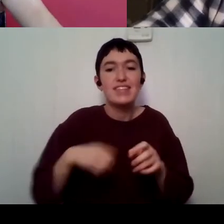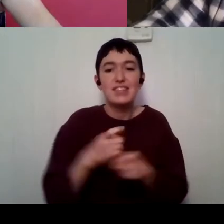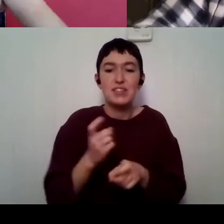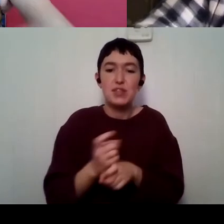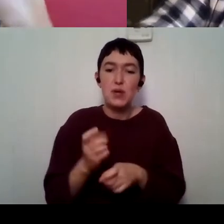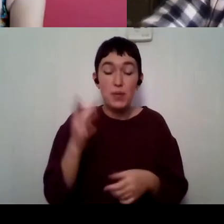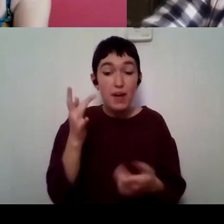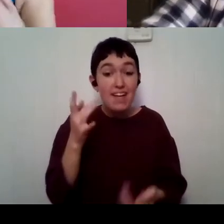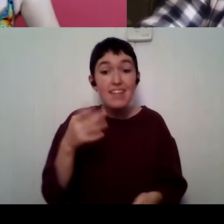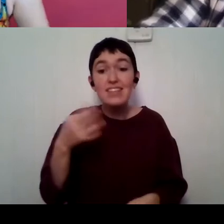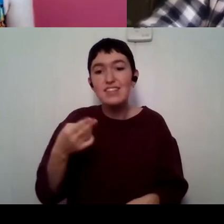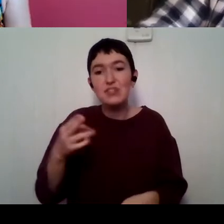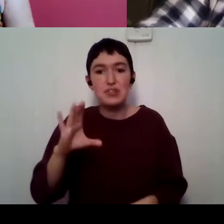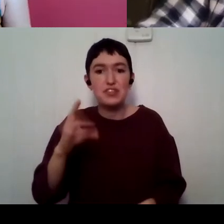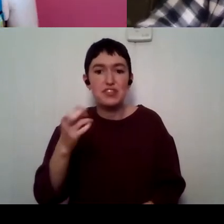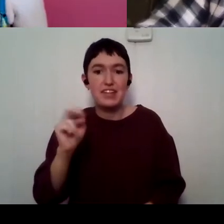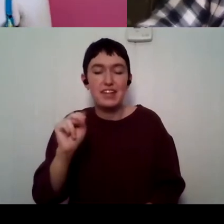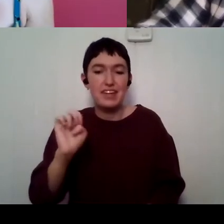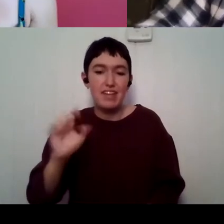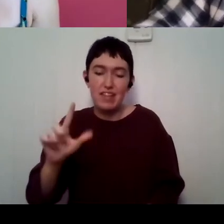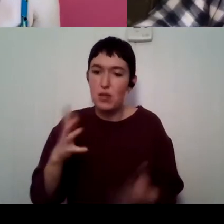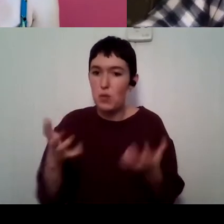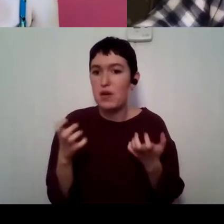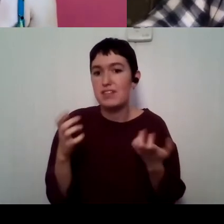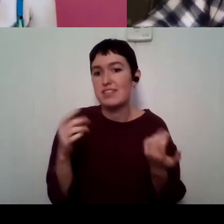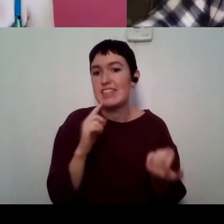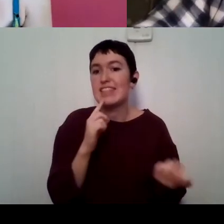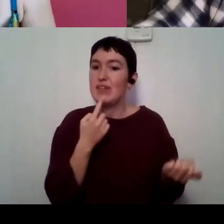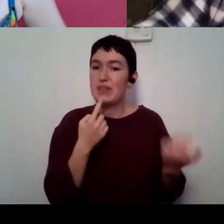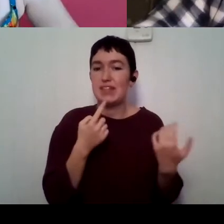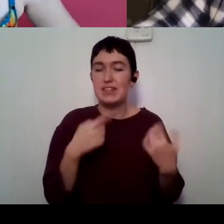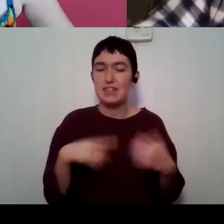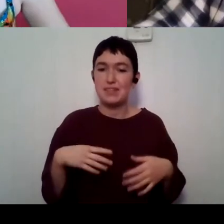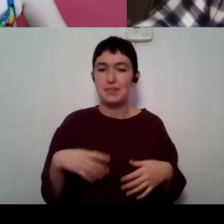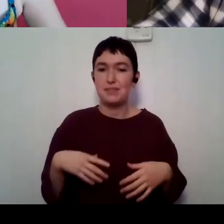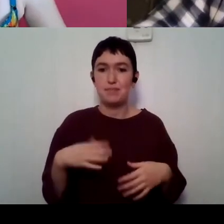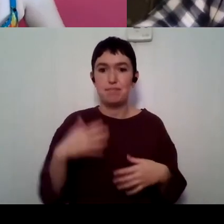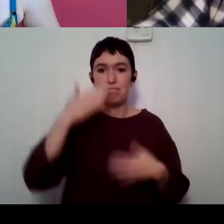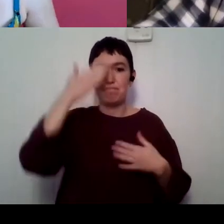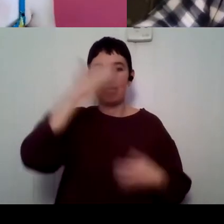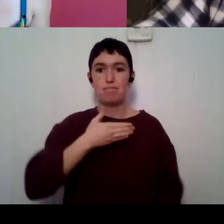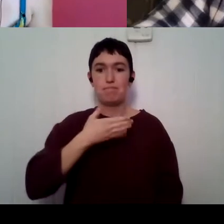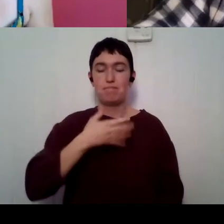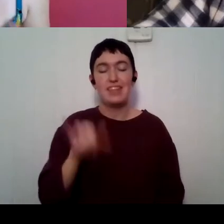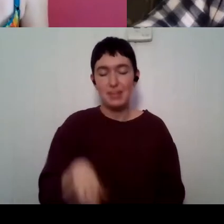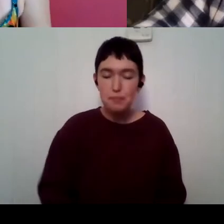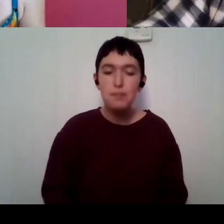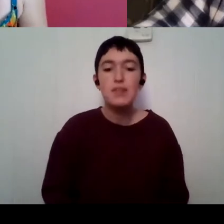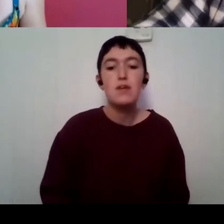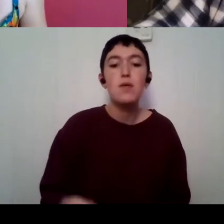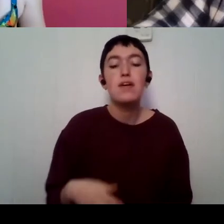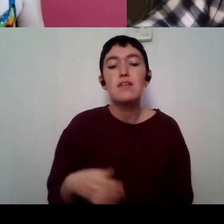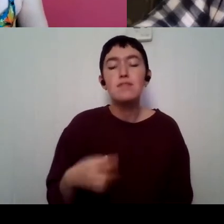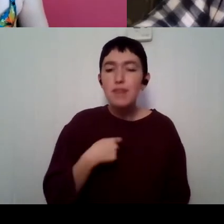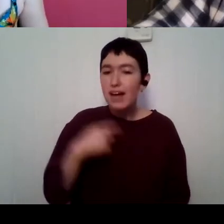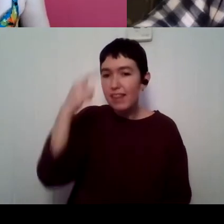very serious, you know. I'm like, oh, mysterious. Yeah. I don't think I can, I mean, science, because I think both, that's the thing. I think